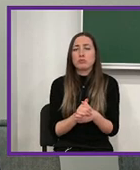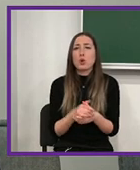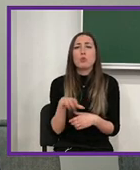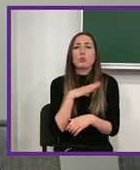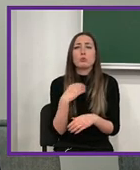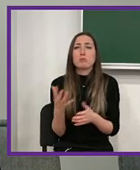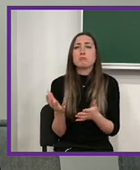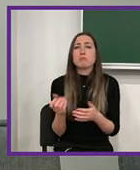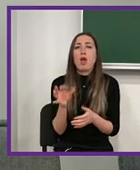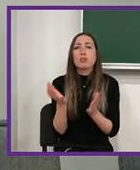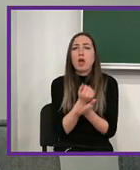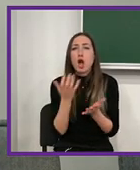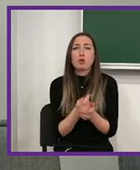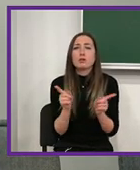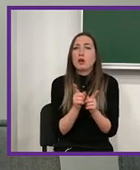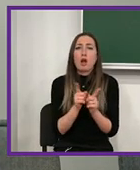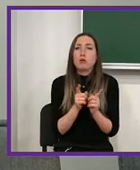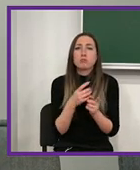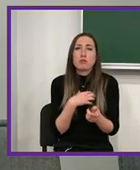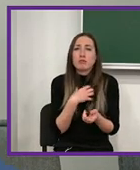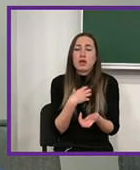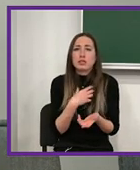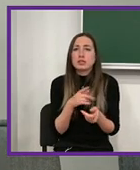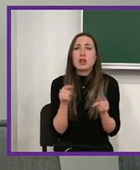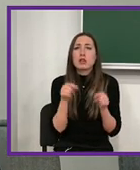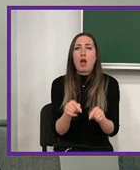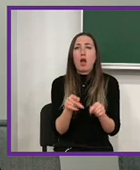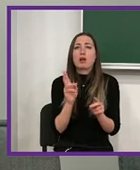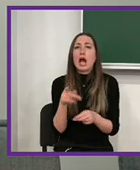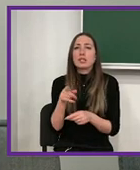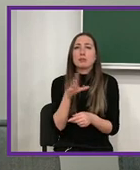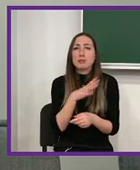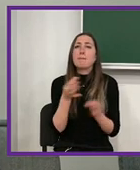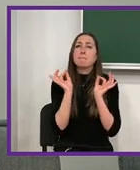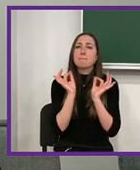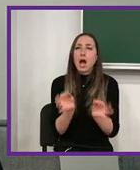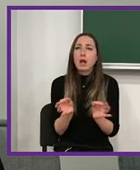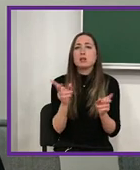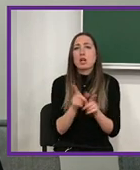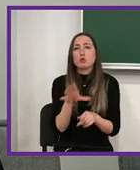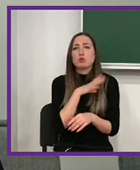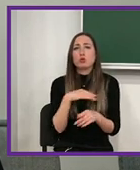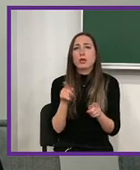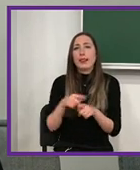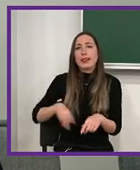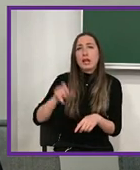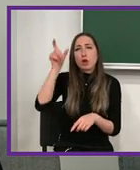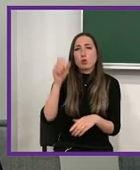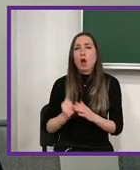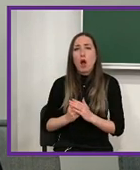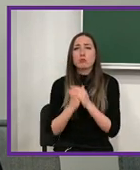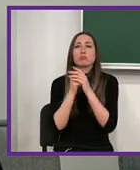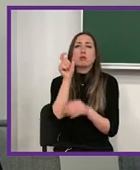is very vocal about, and if we can't do that, then we can't do business, basically. So, but I